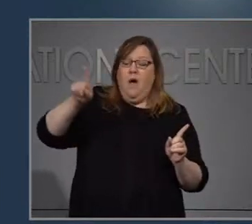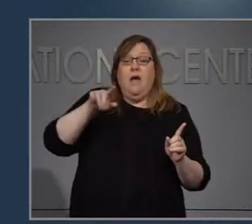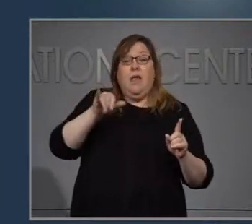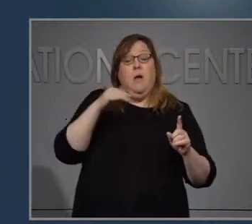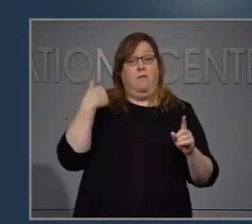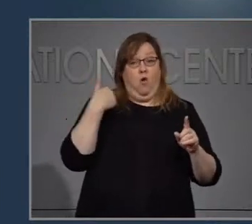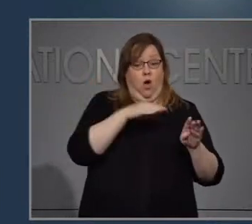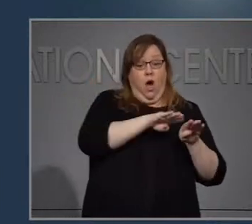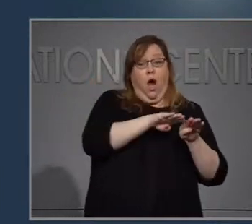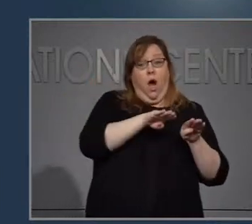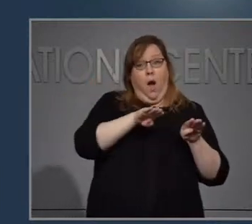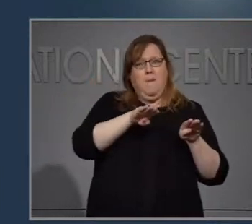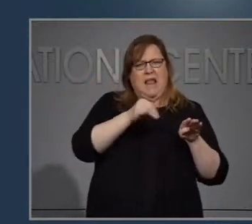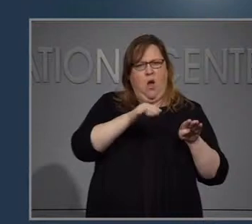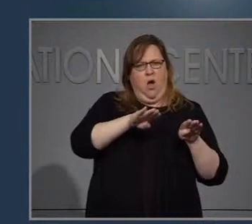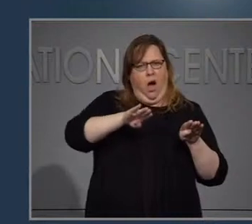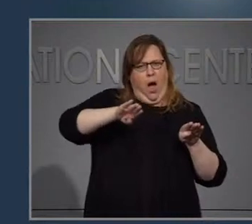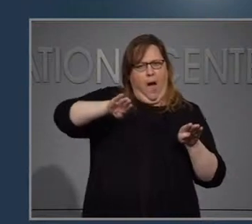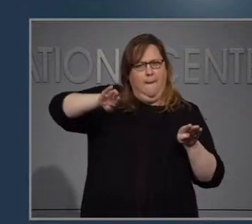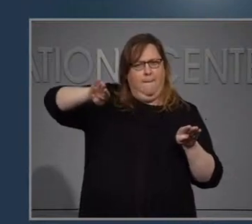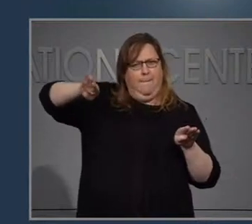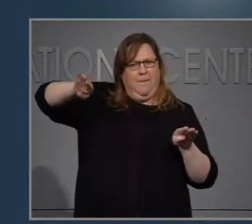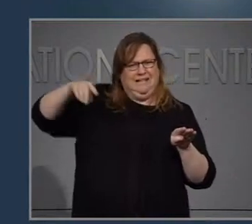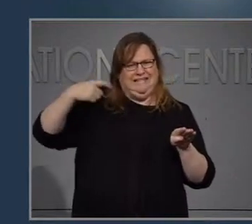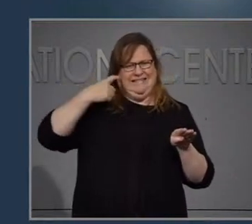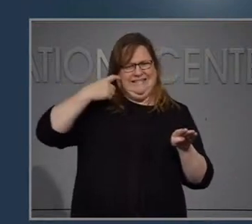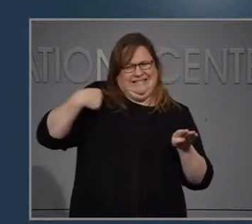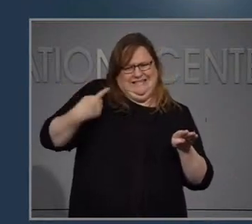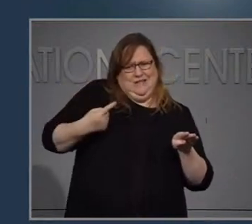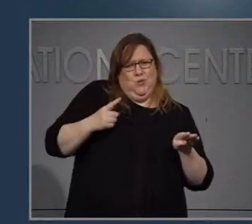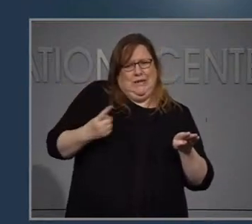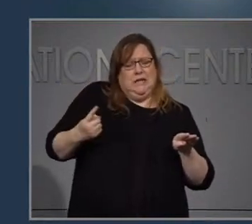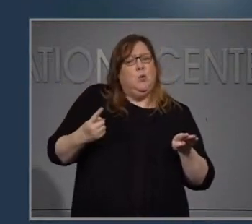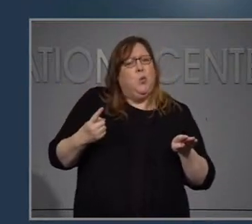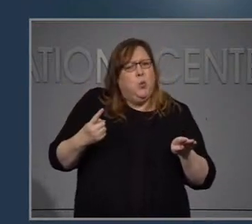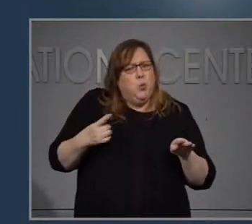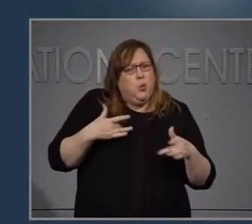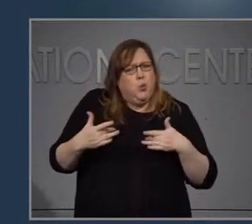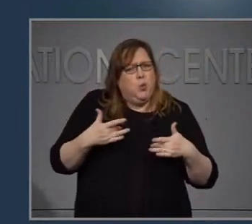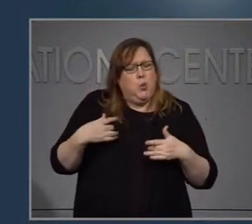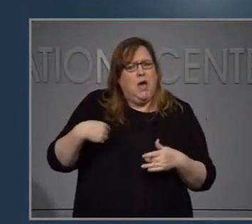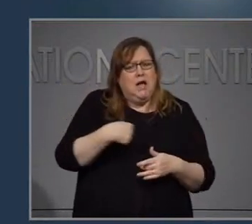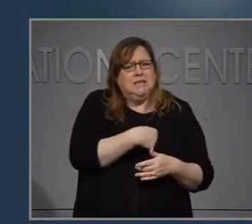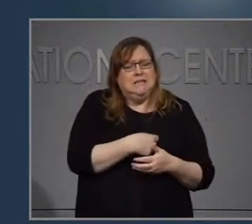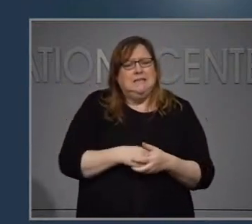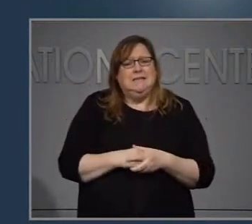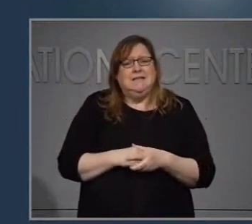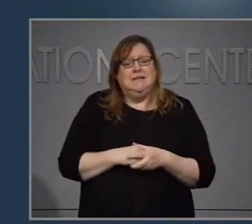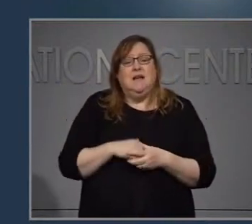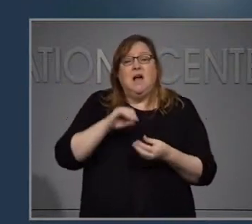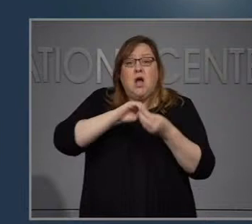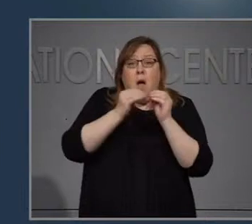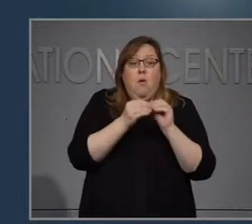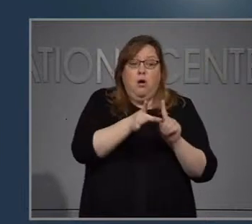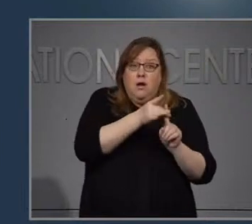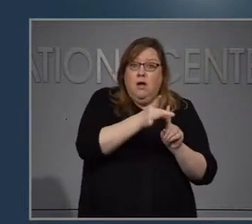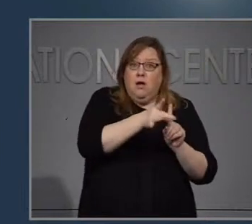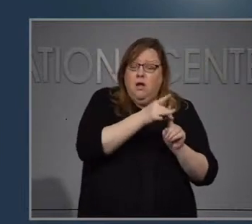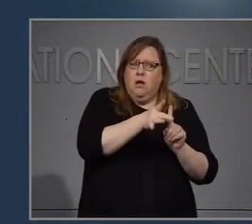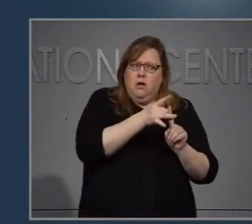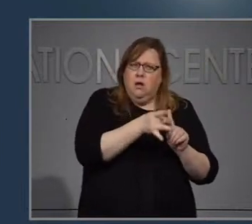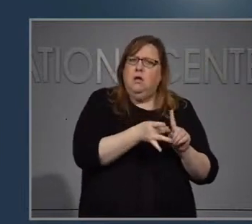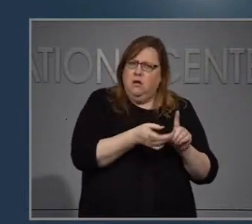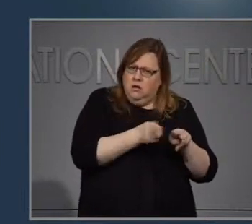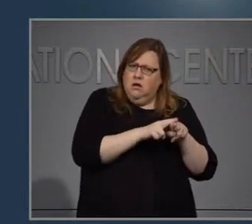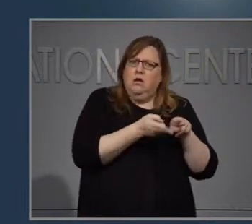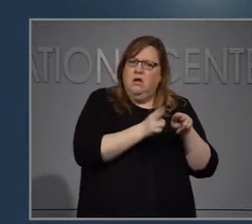has become steeper over the last week. This is concerning. Not only are the number of cases growing, they are growing more